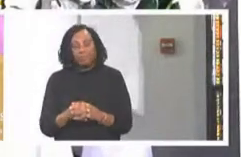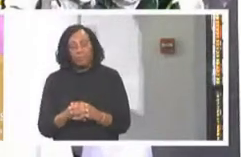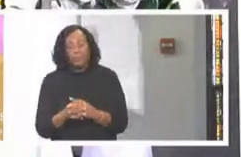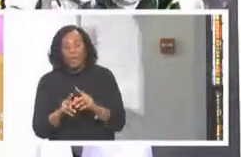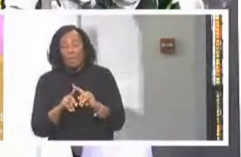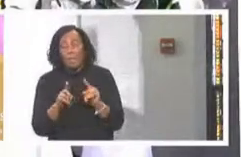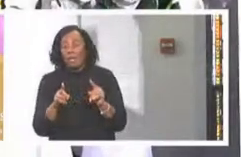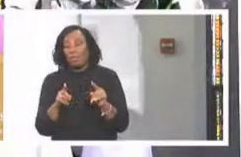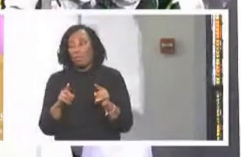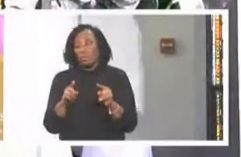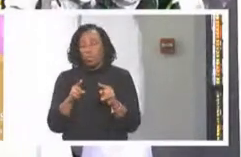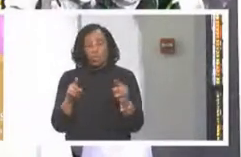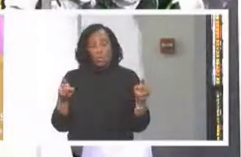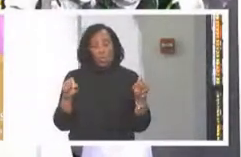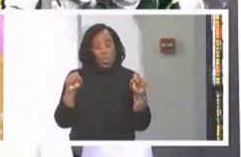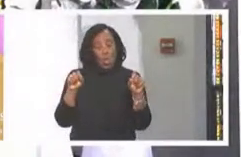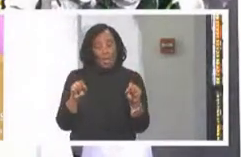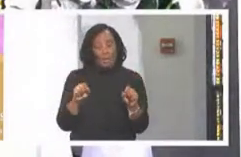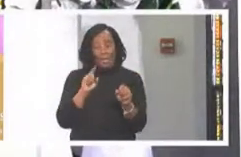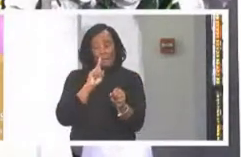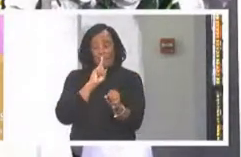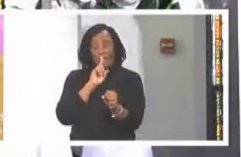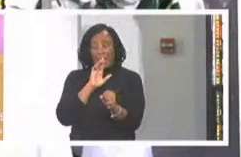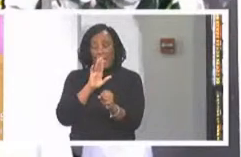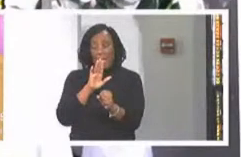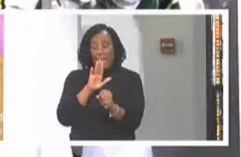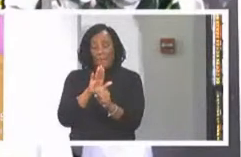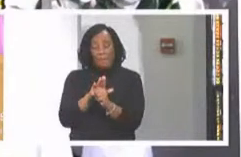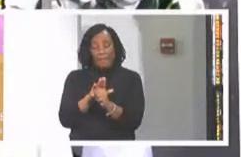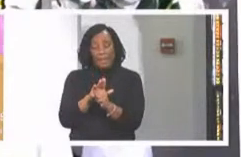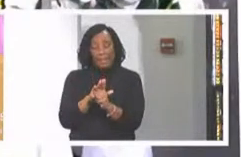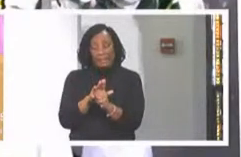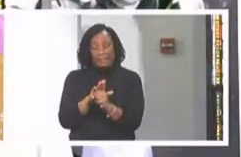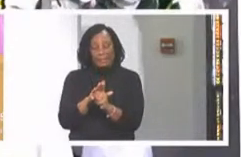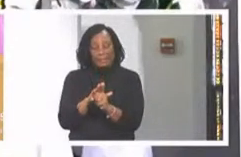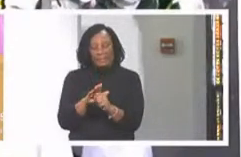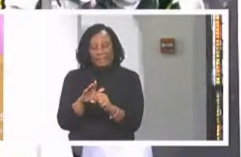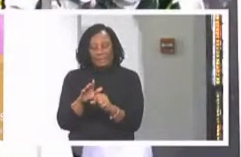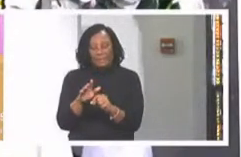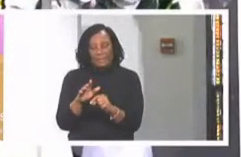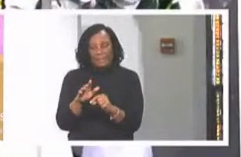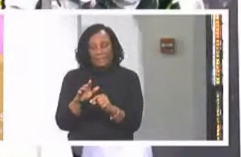But you can be committed to the cause because you surrender to me first.